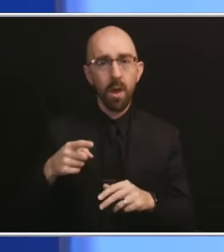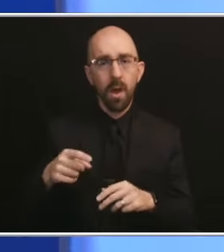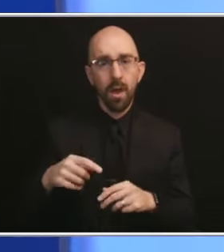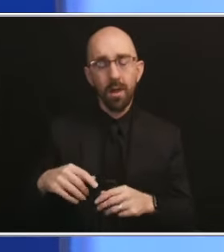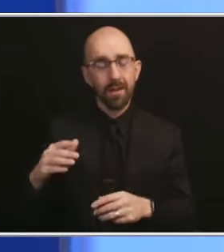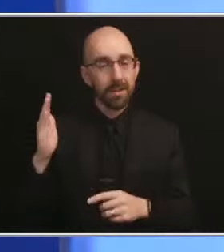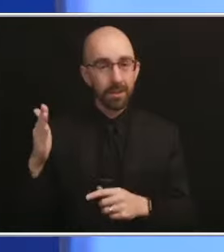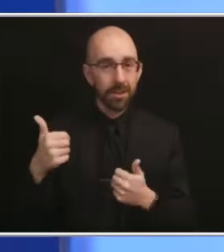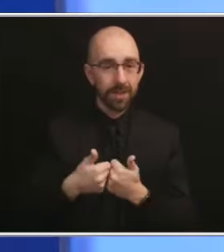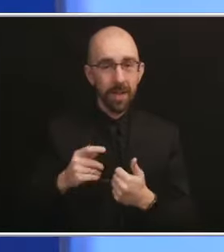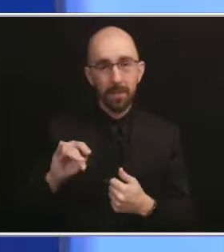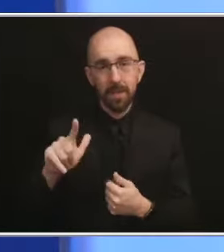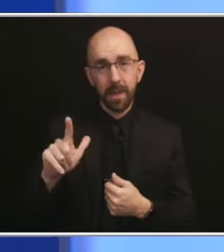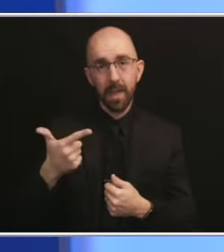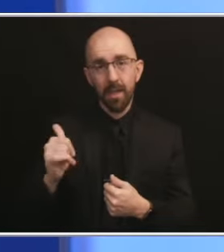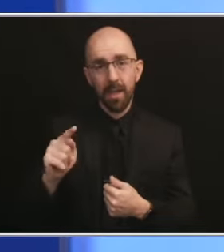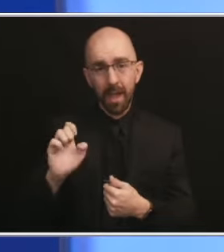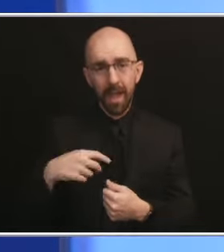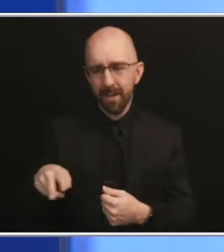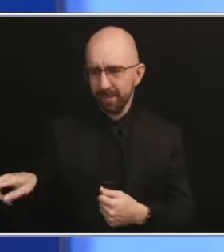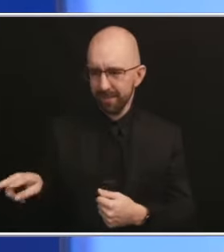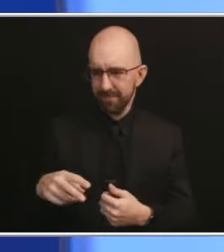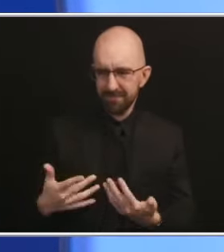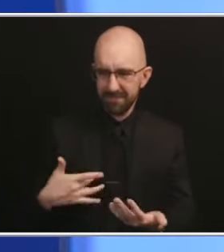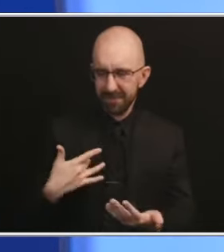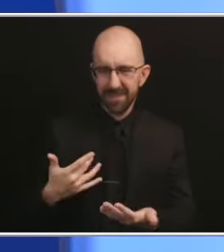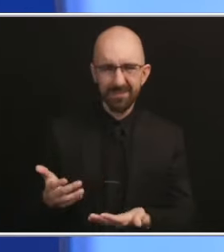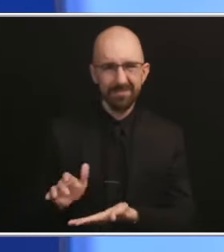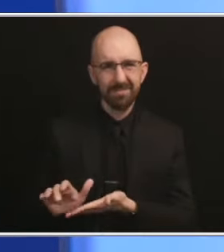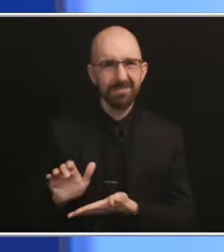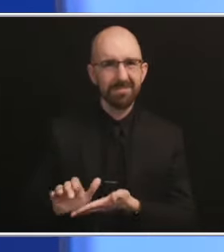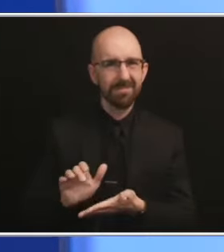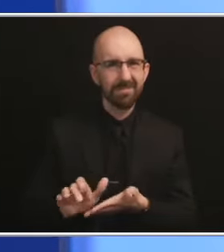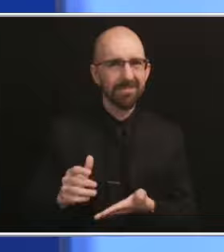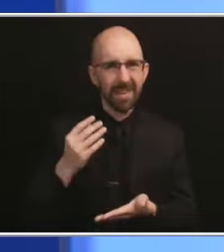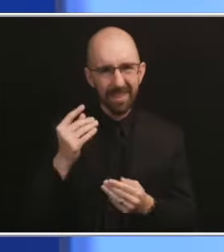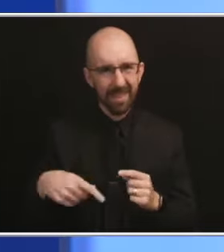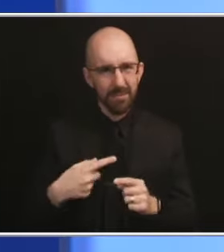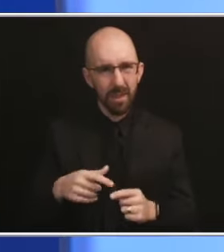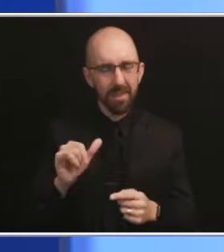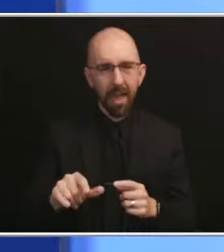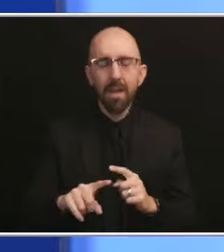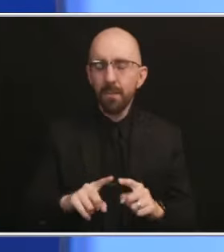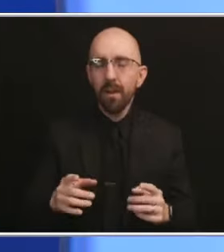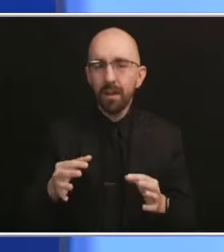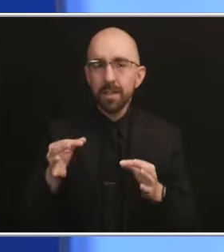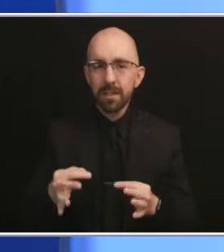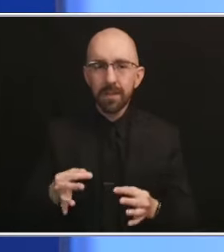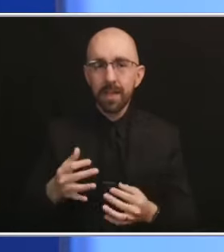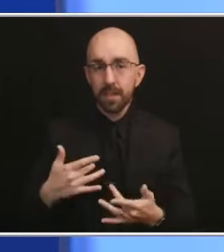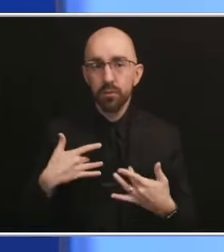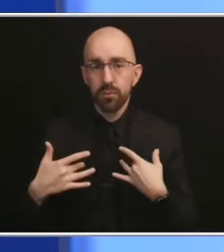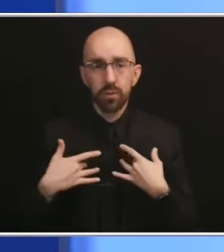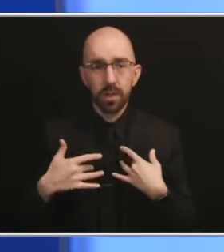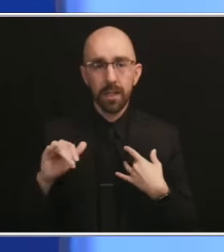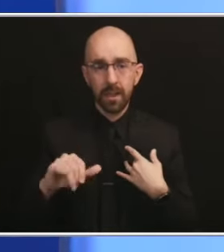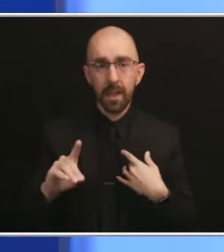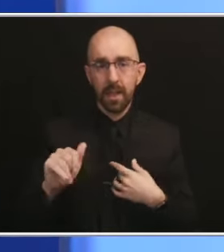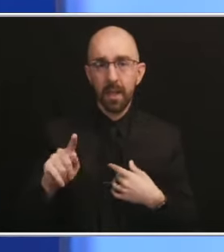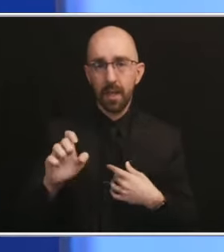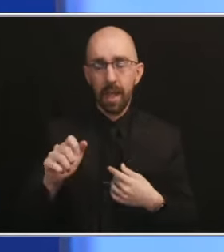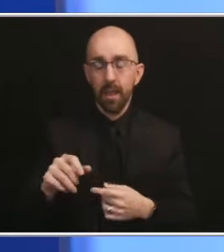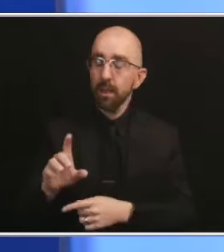you start to. There's no pause. You start to think about this, but it definitely is concerning with this data that's emerging. I think we should all